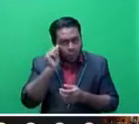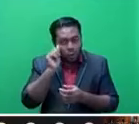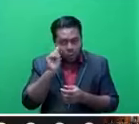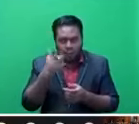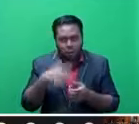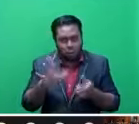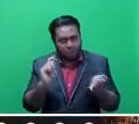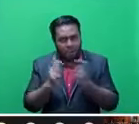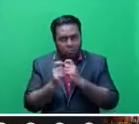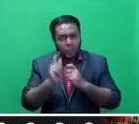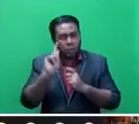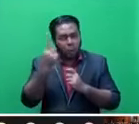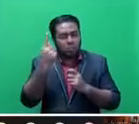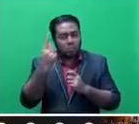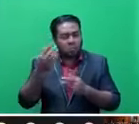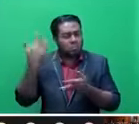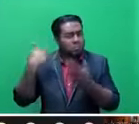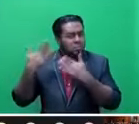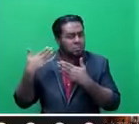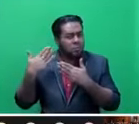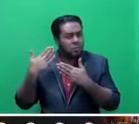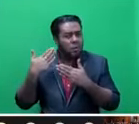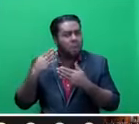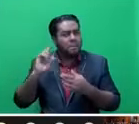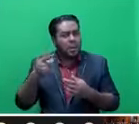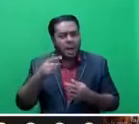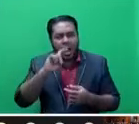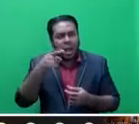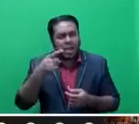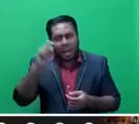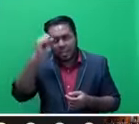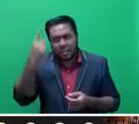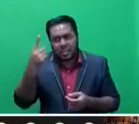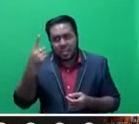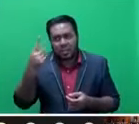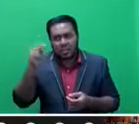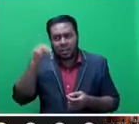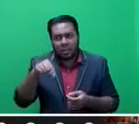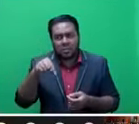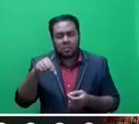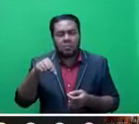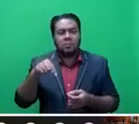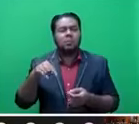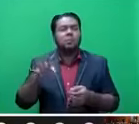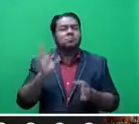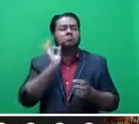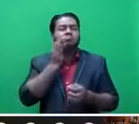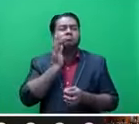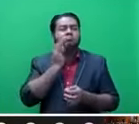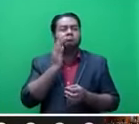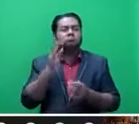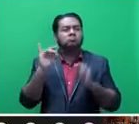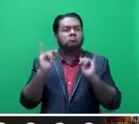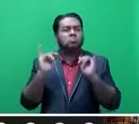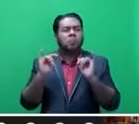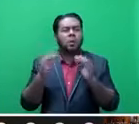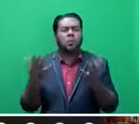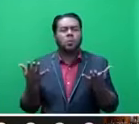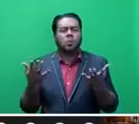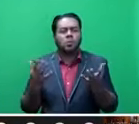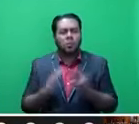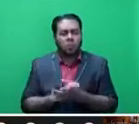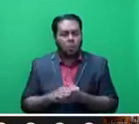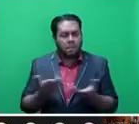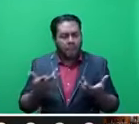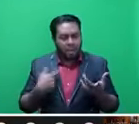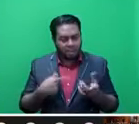know, I mean, I just can't understand this little gimmicks, you know, by